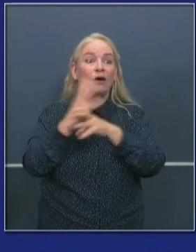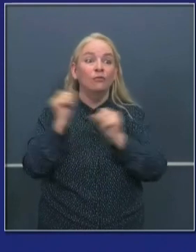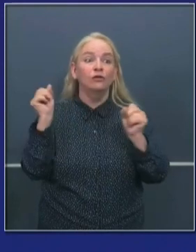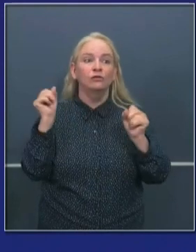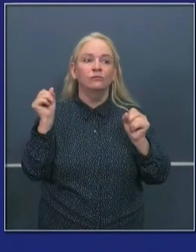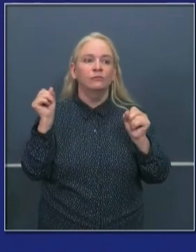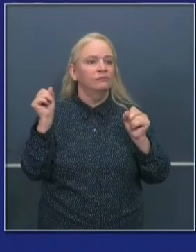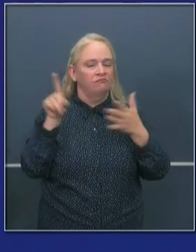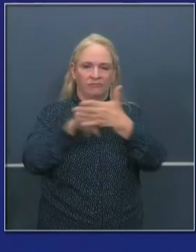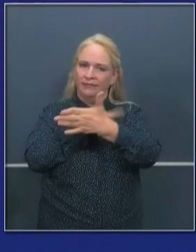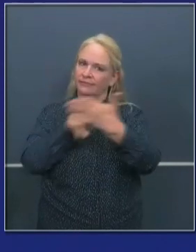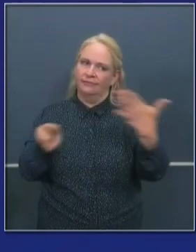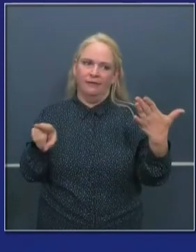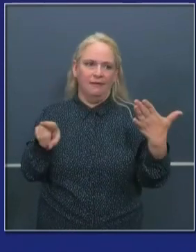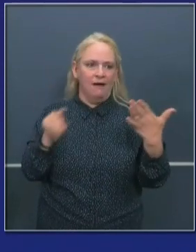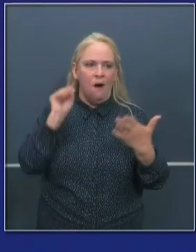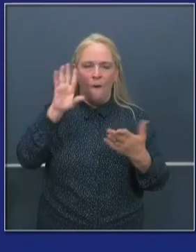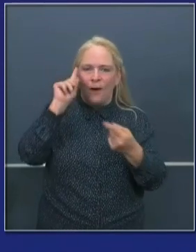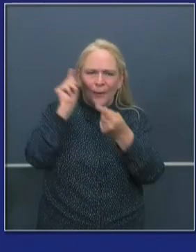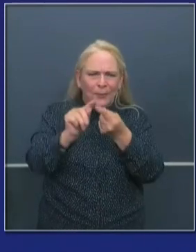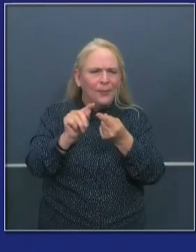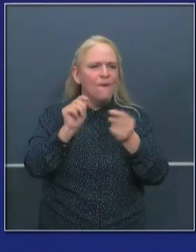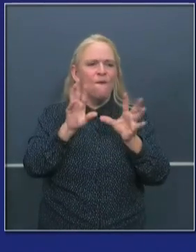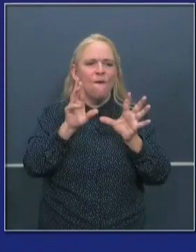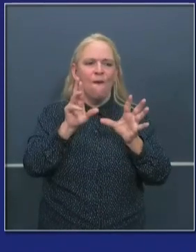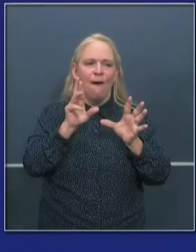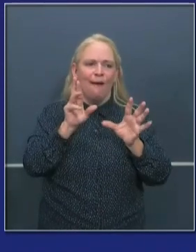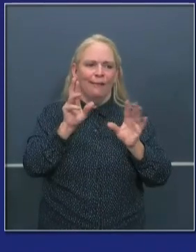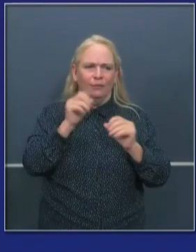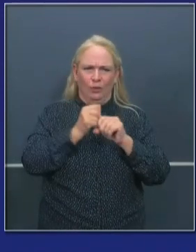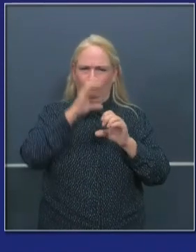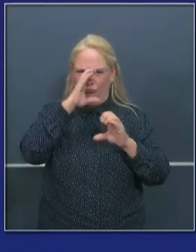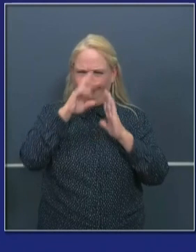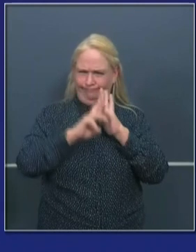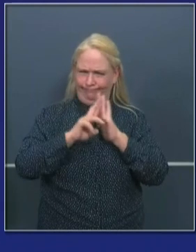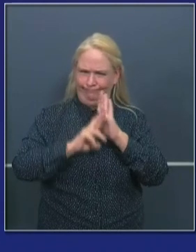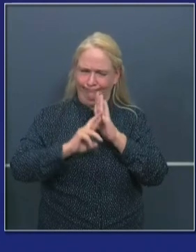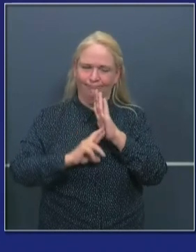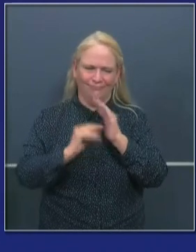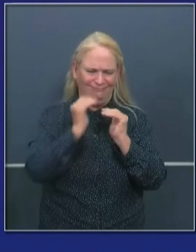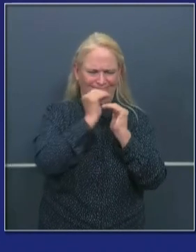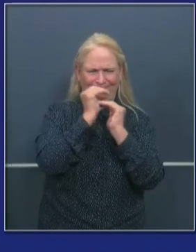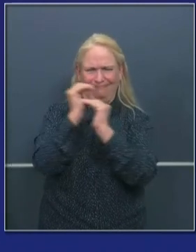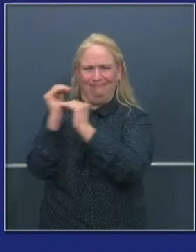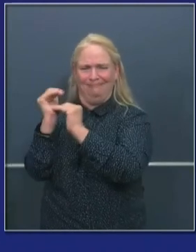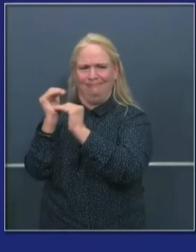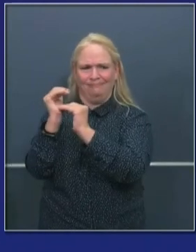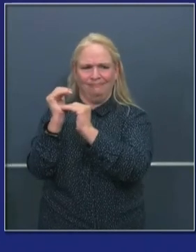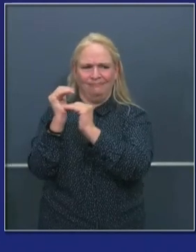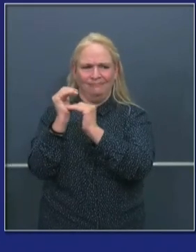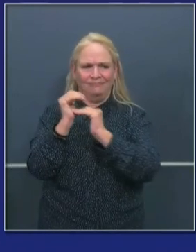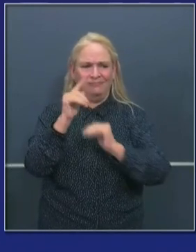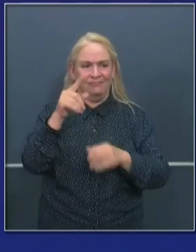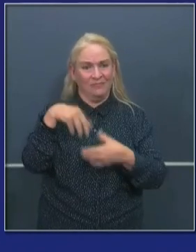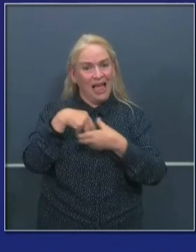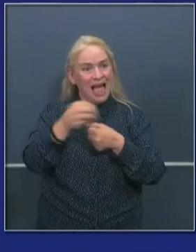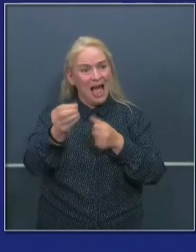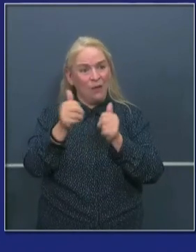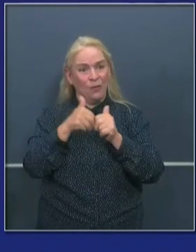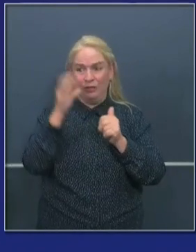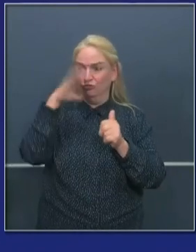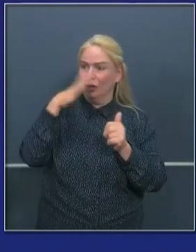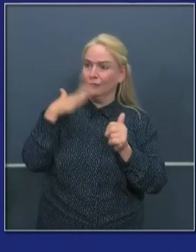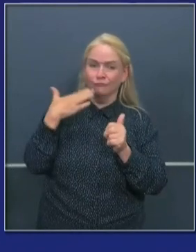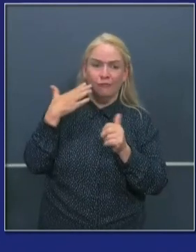diminished or eliminated. Accordingly, we want to remind you that we don't want to see you, a bunch of strangers, without being physically distanced